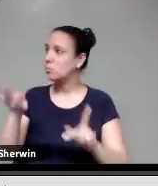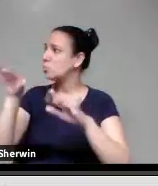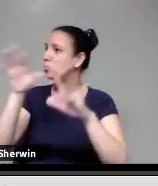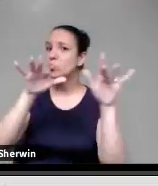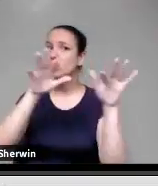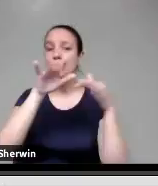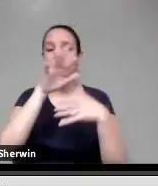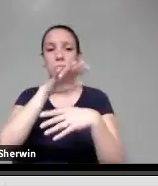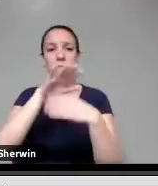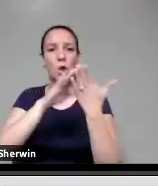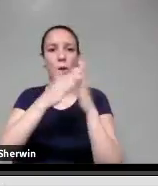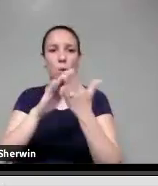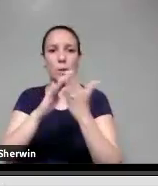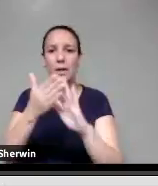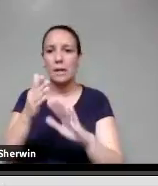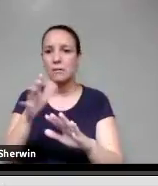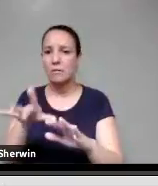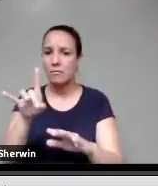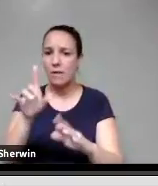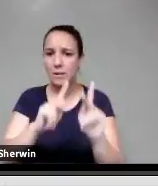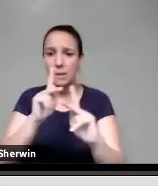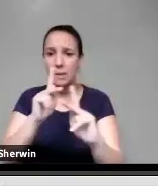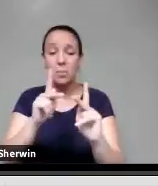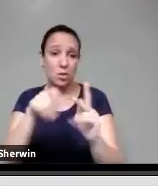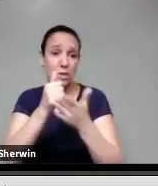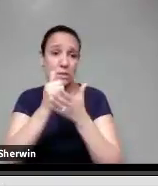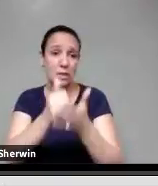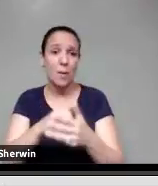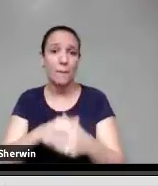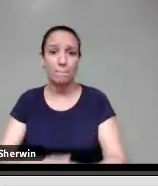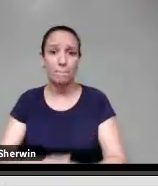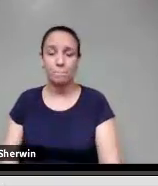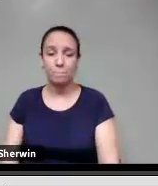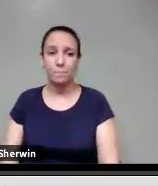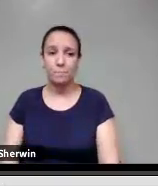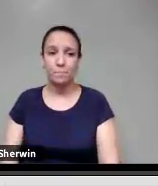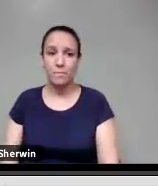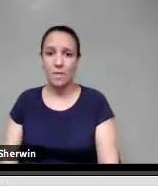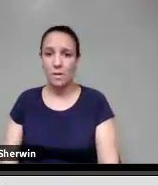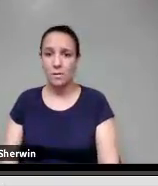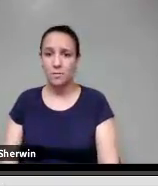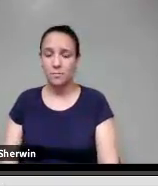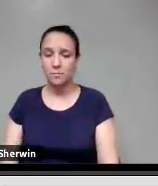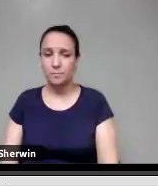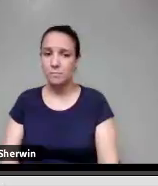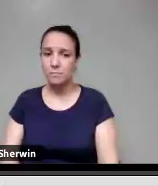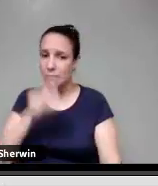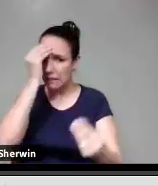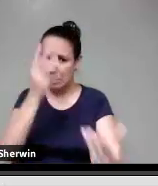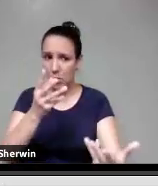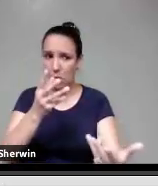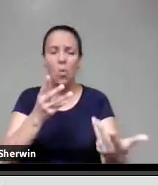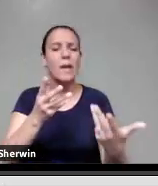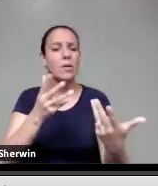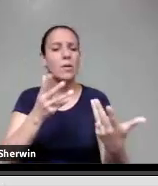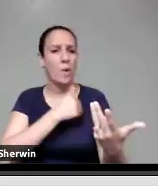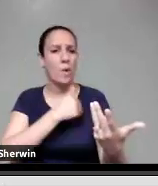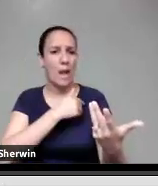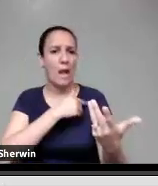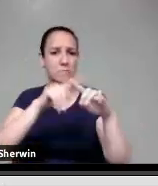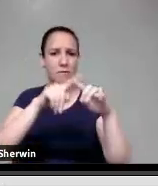them. What can we do to help you? Did you know we had this service? What else could we add to that to make it beneficial for